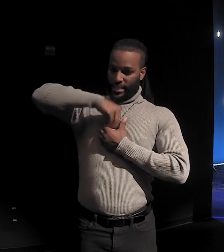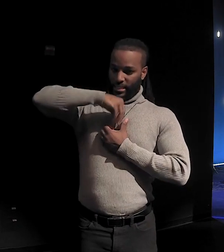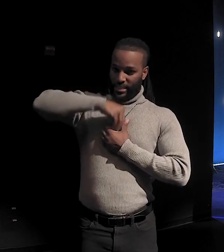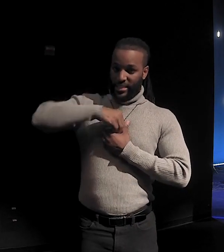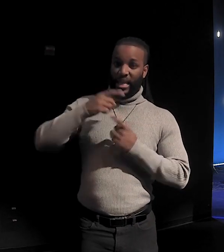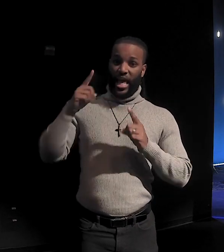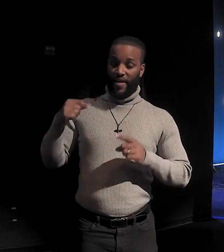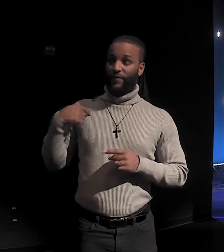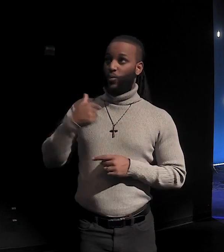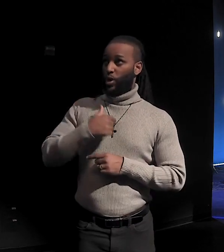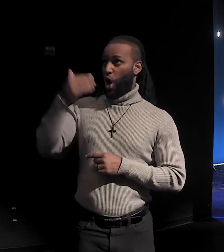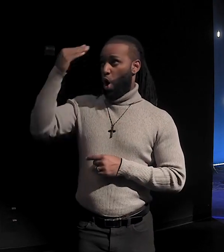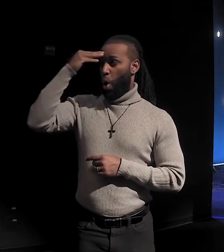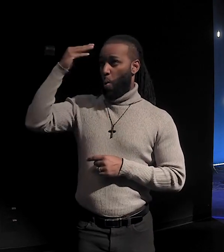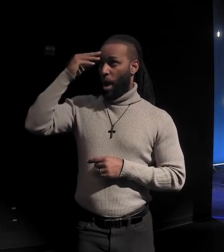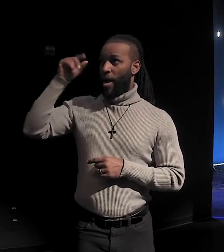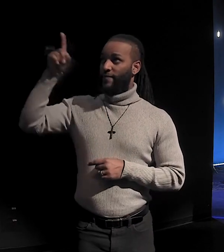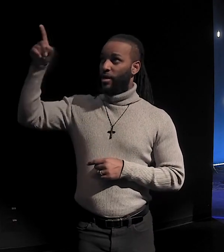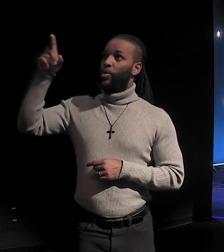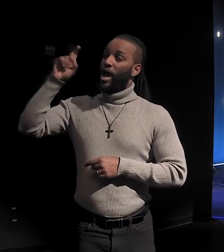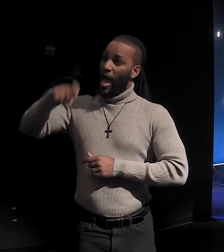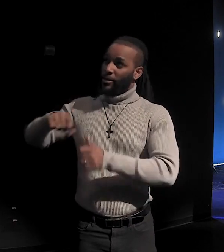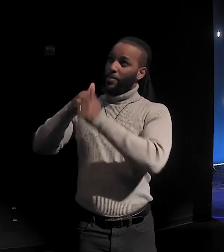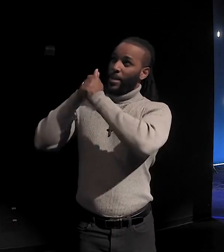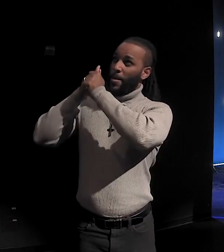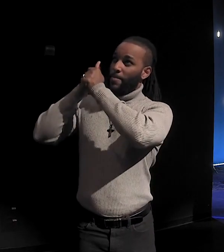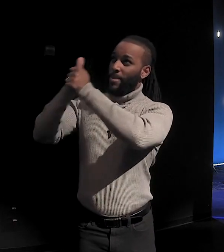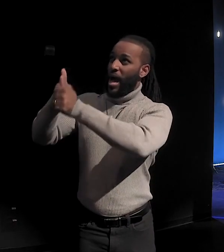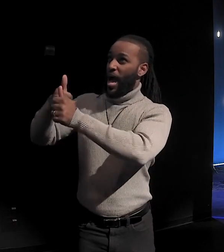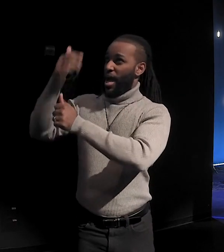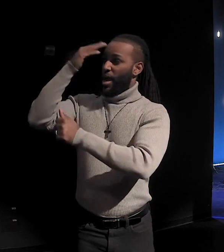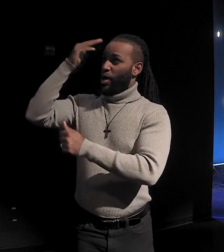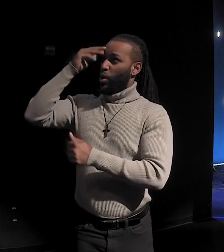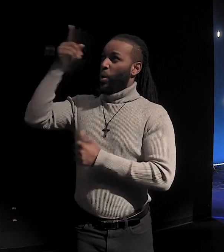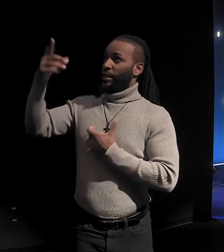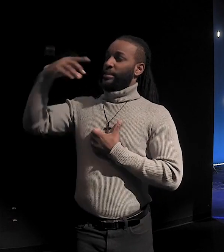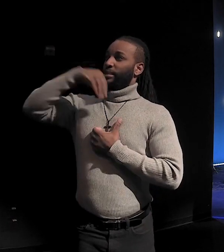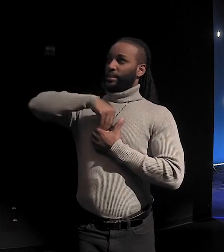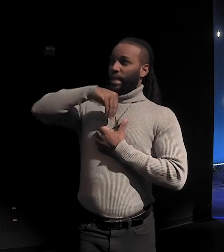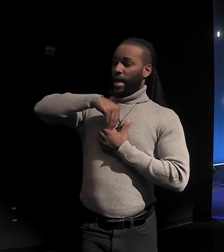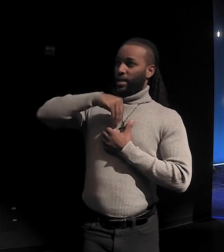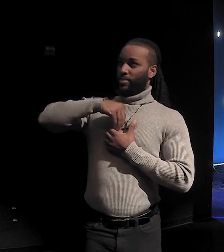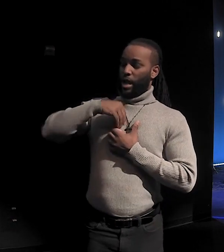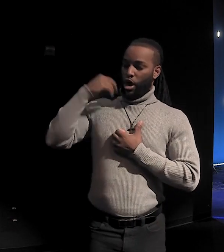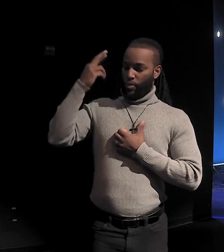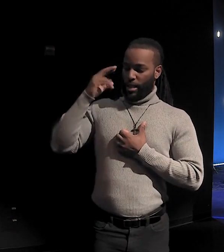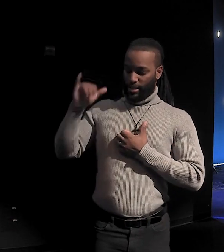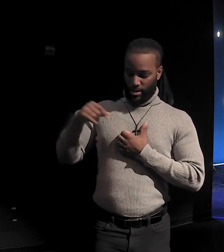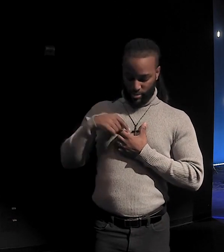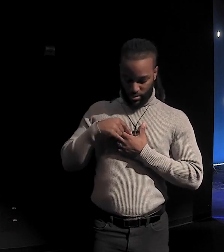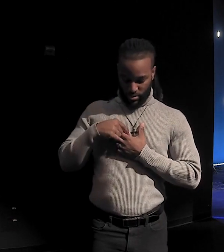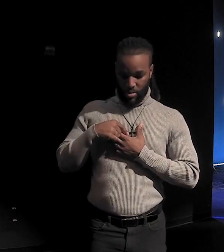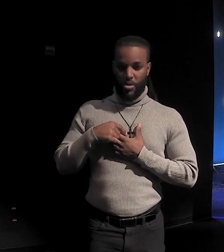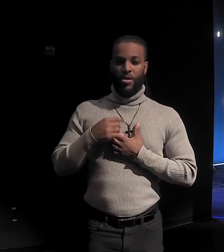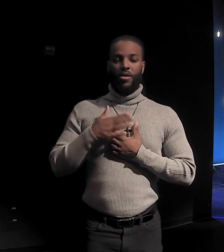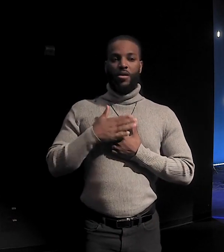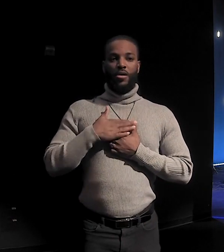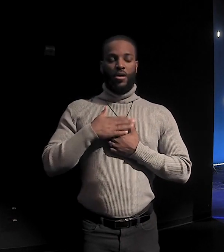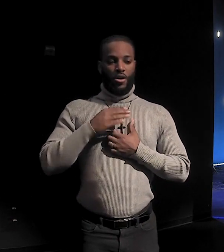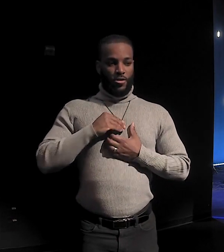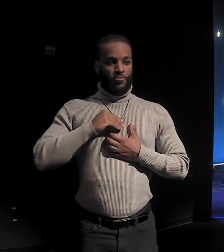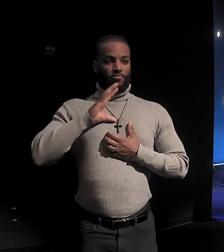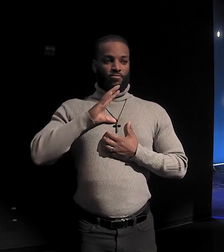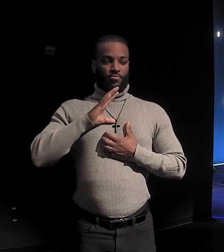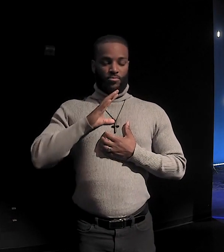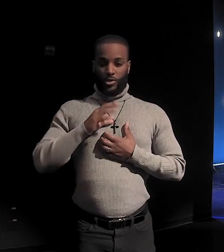we're aware of his presence. Only as we abide and become aware do we see the manifestation of his presence. On our part, there must be